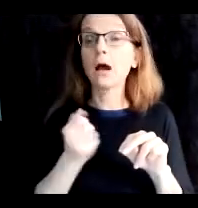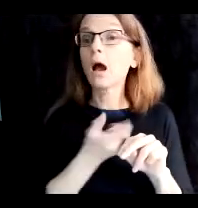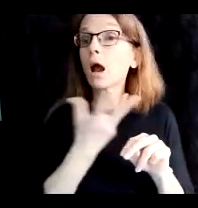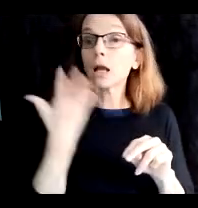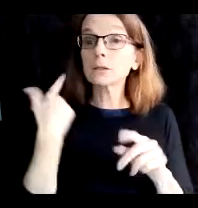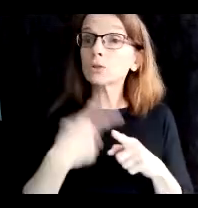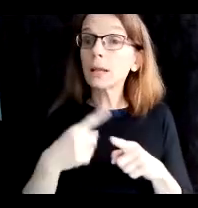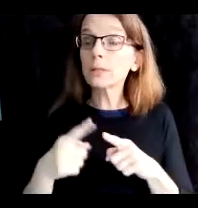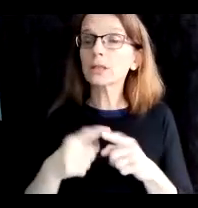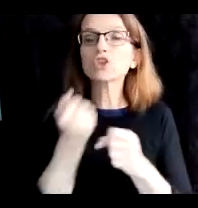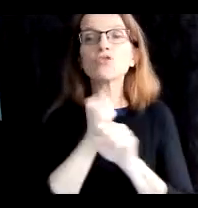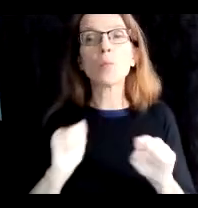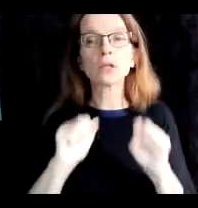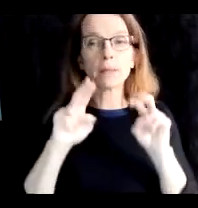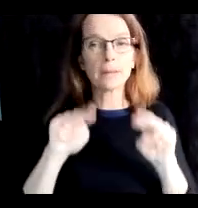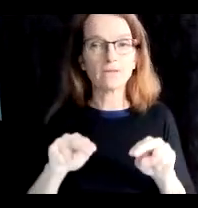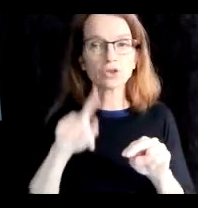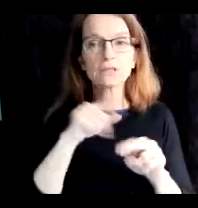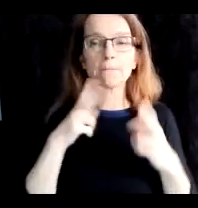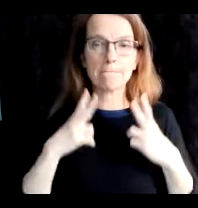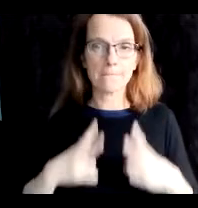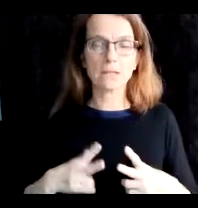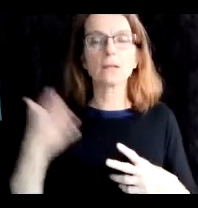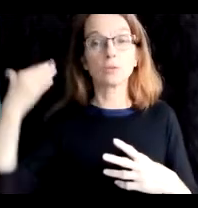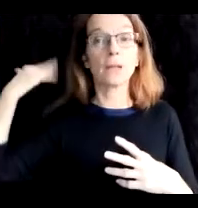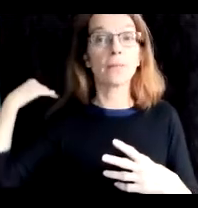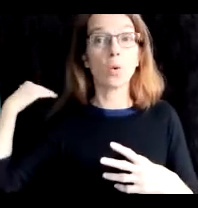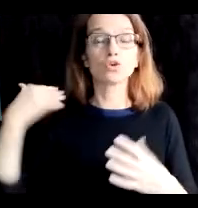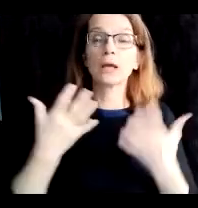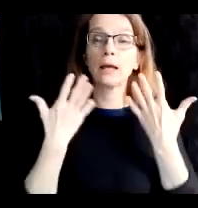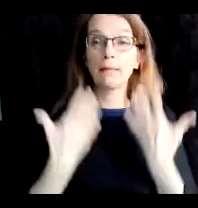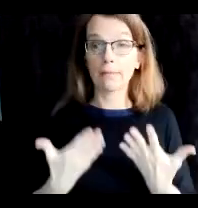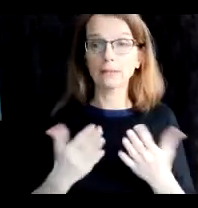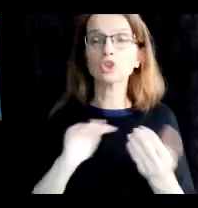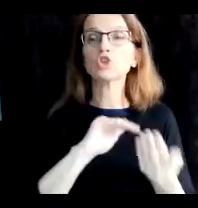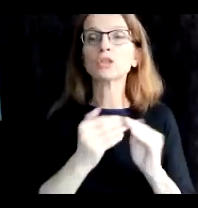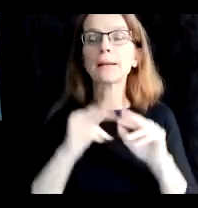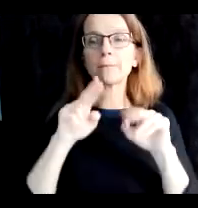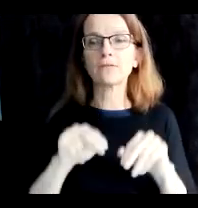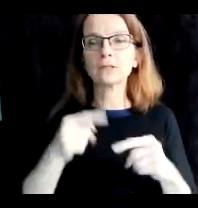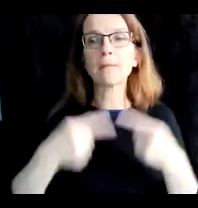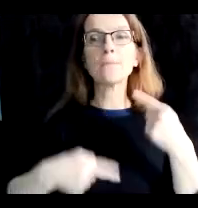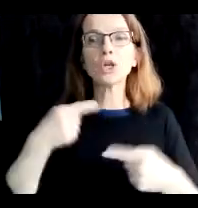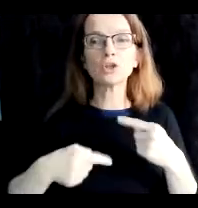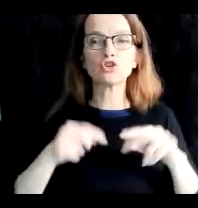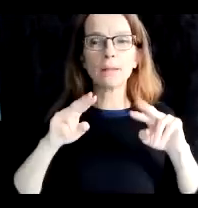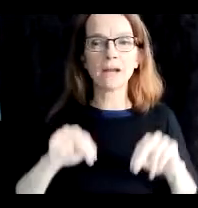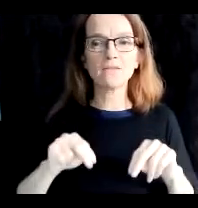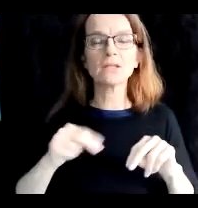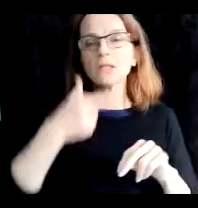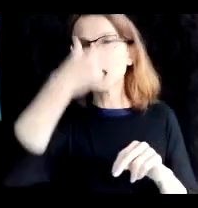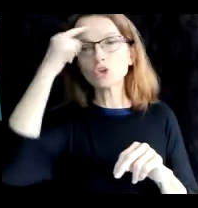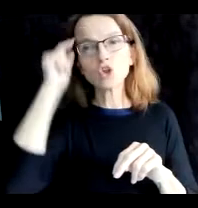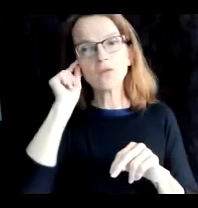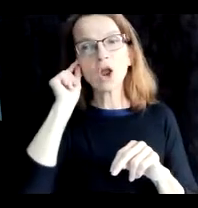it's increased and includes social rights, political rights, human rights, and in the modern times, in the modern democracies, it's even